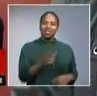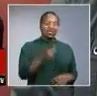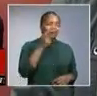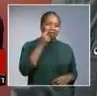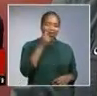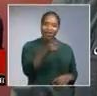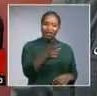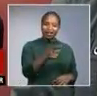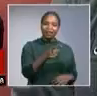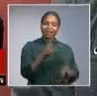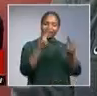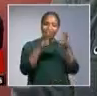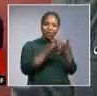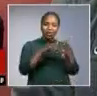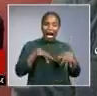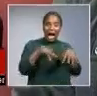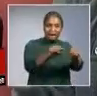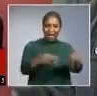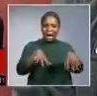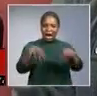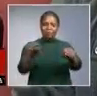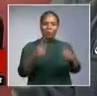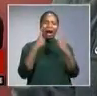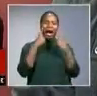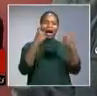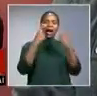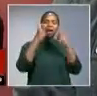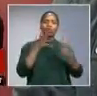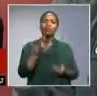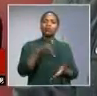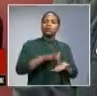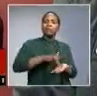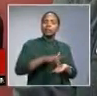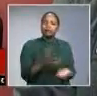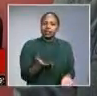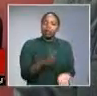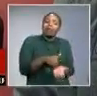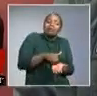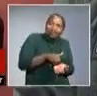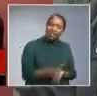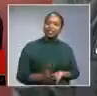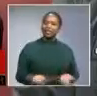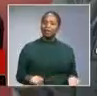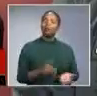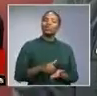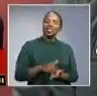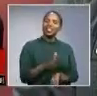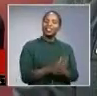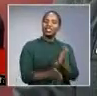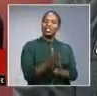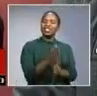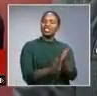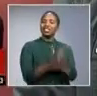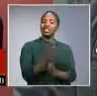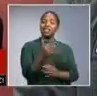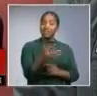is a position monger. He's crying for position. He's removed, and he's got a recourse.